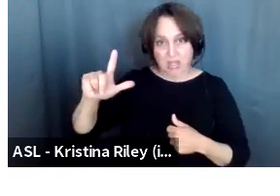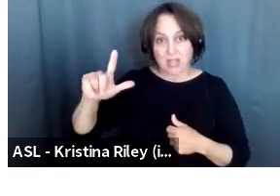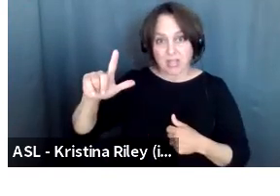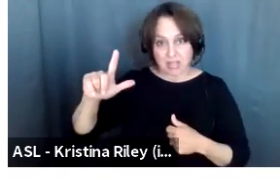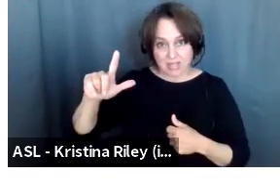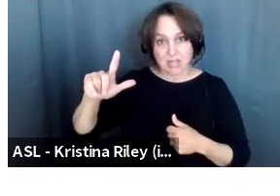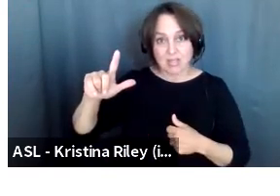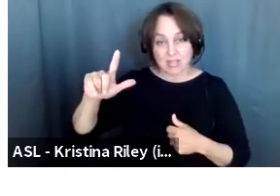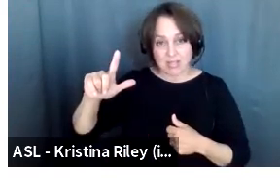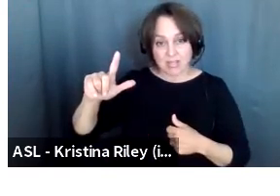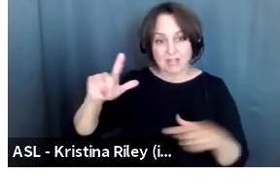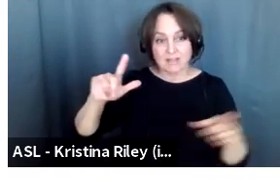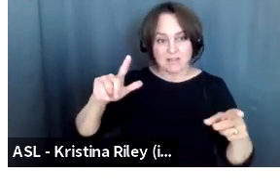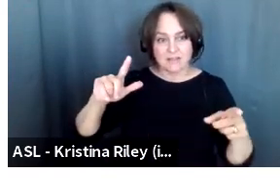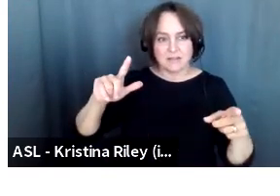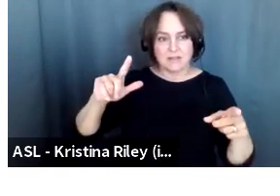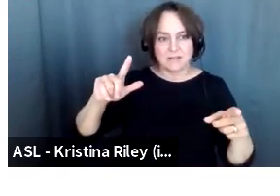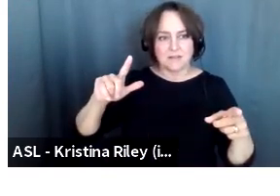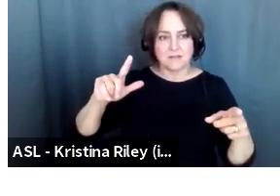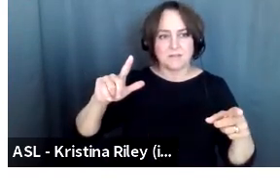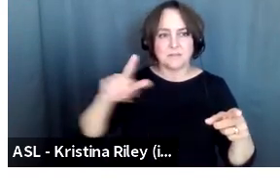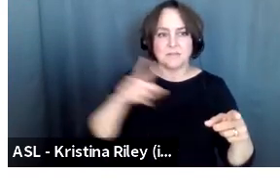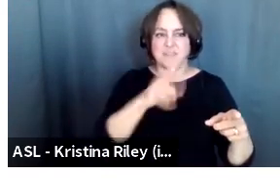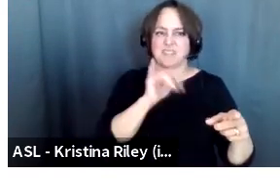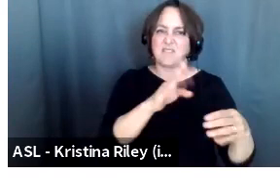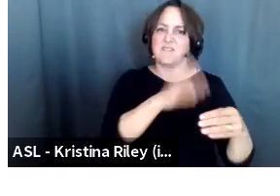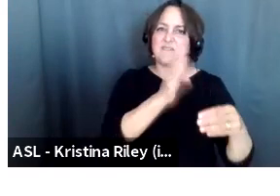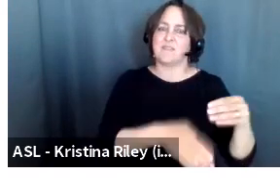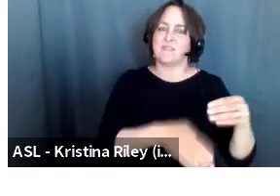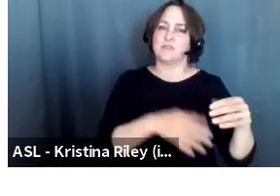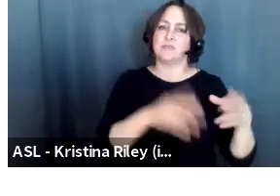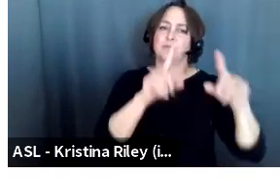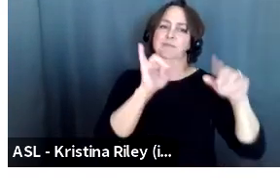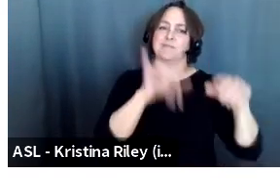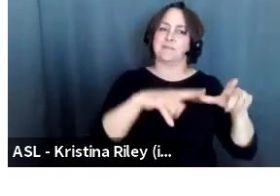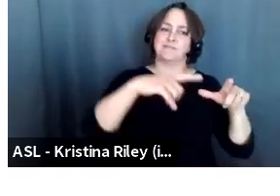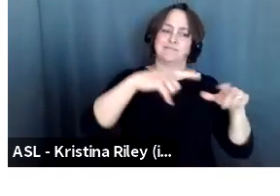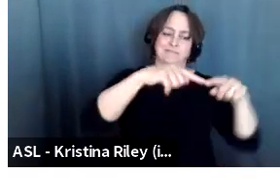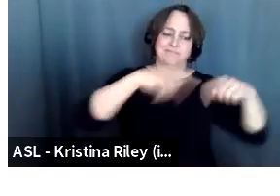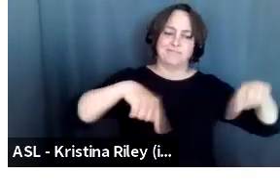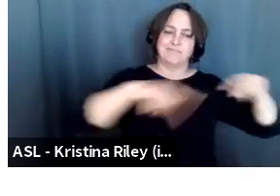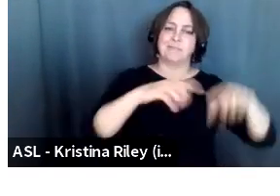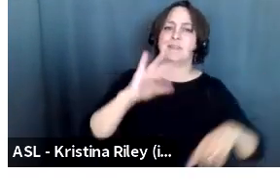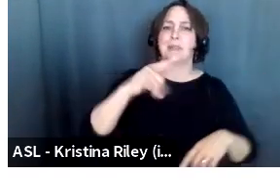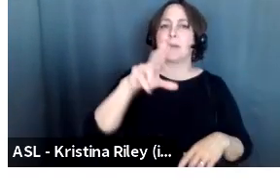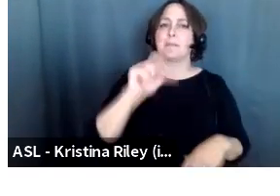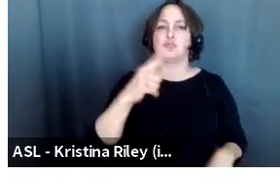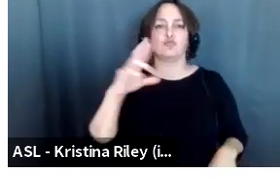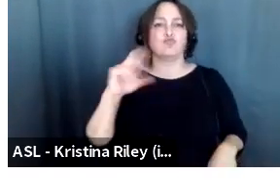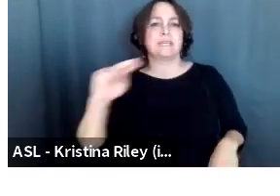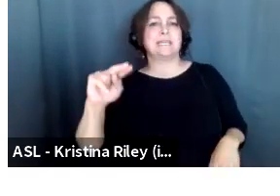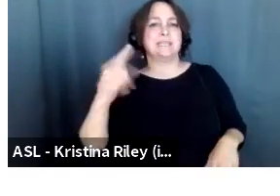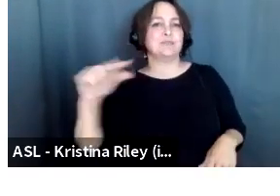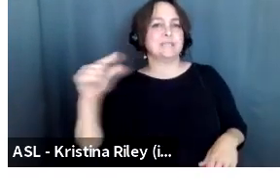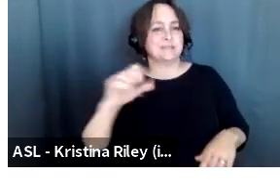completing the rectangle of the campus green. Missing from this image is the learning center. It's not shown here, but it is right